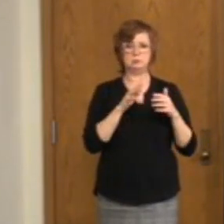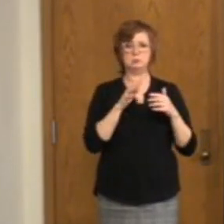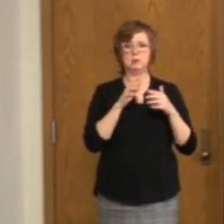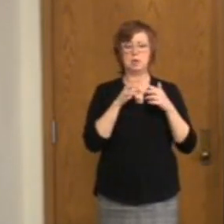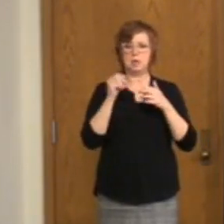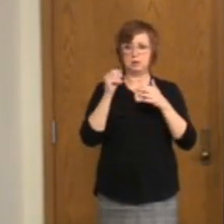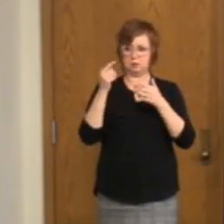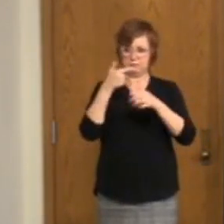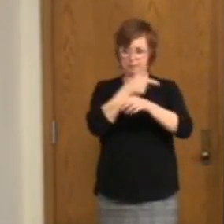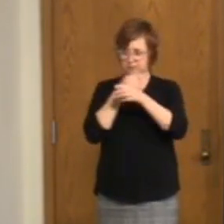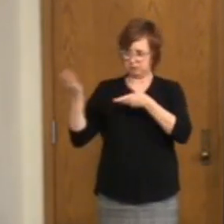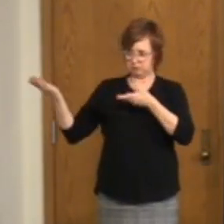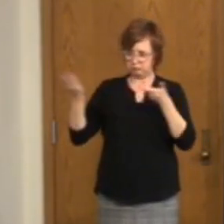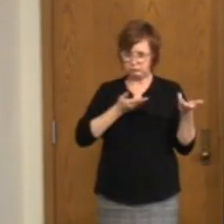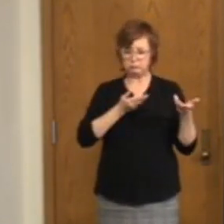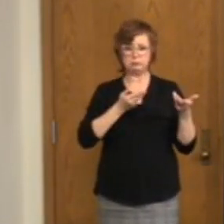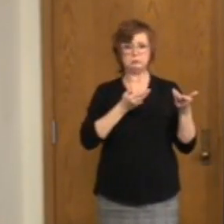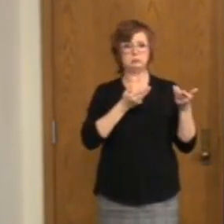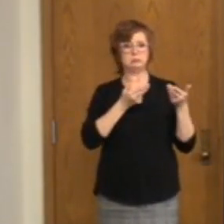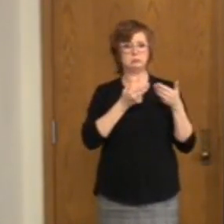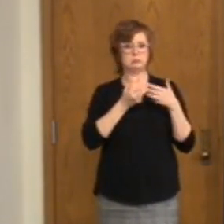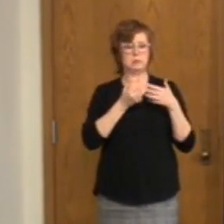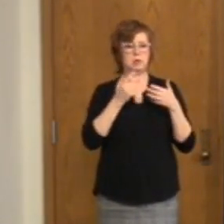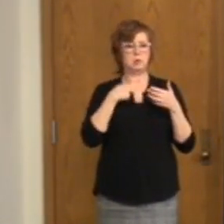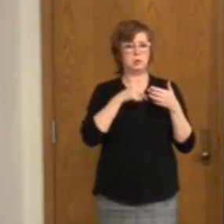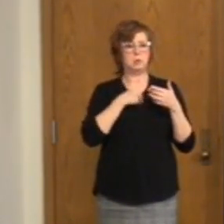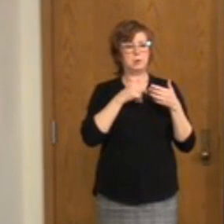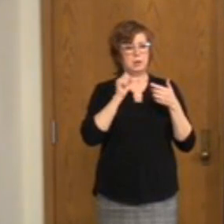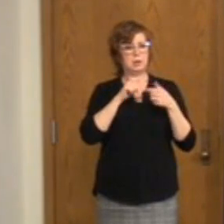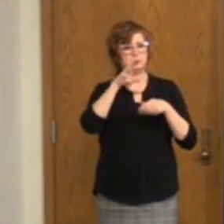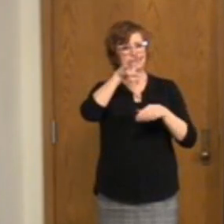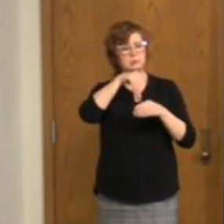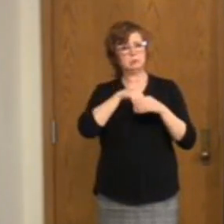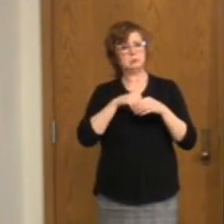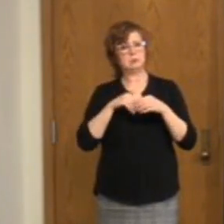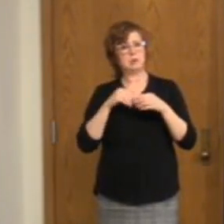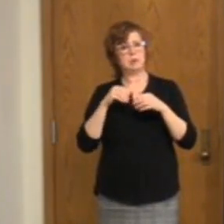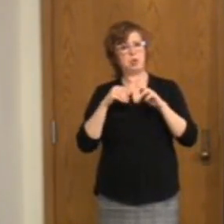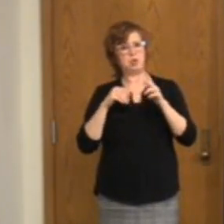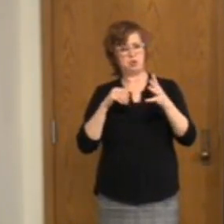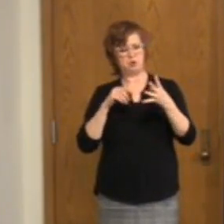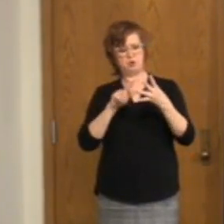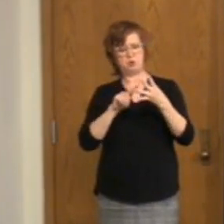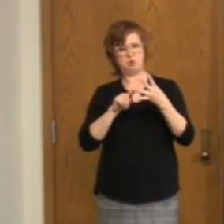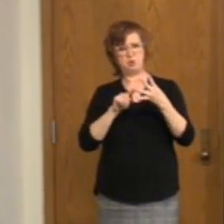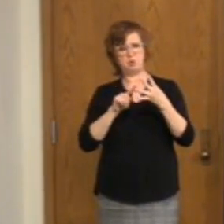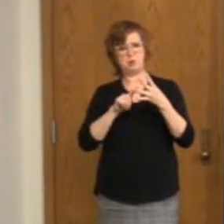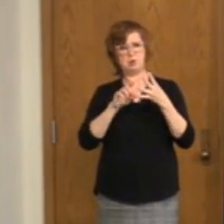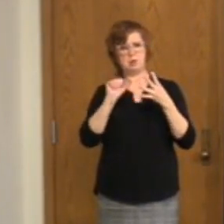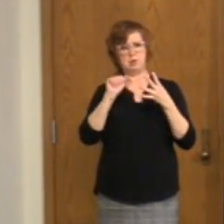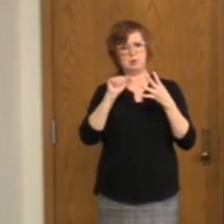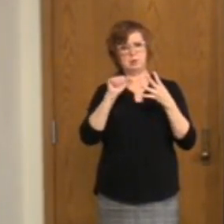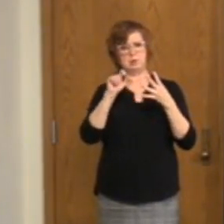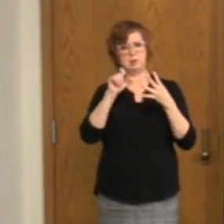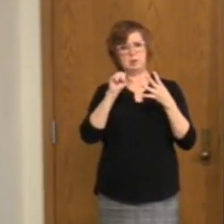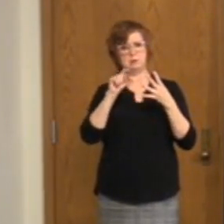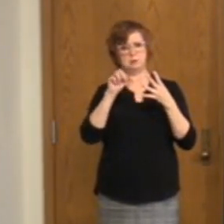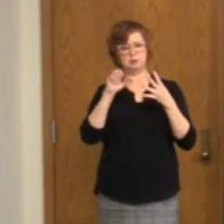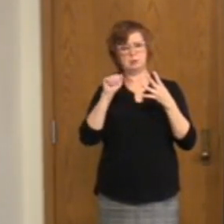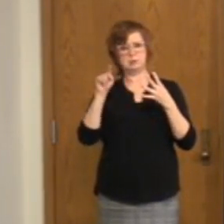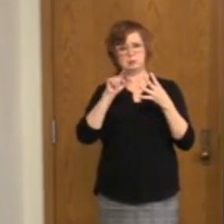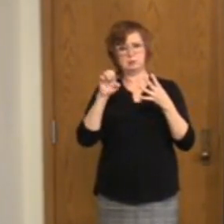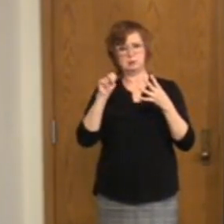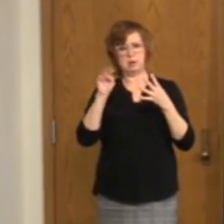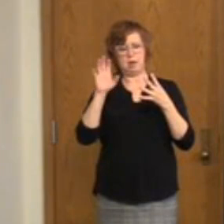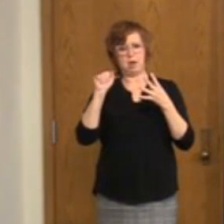will we incorporate the newest vaccine to be licensed, AstraZeneca, into our vaccination programs. As we all know, it's